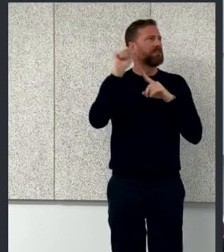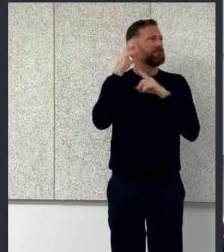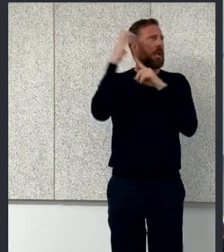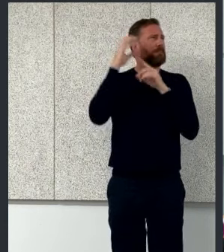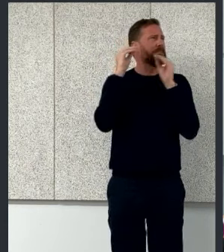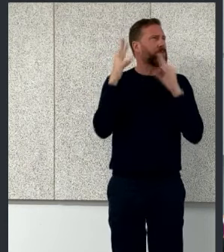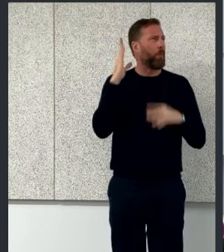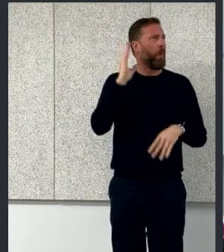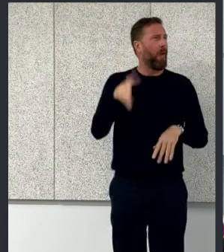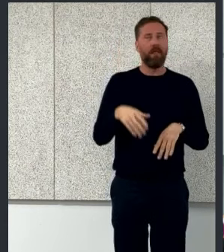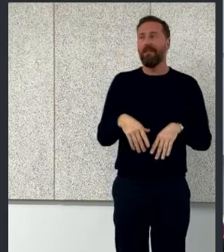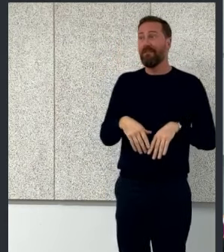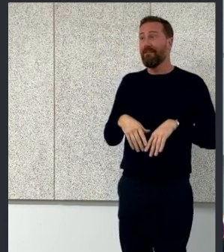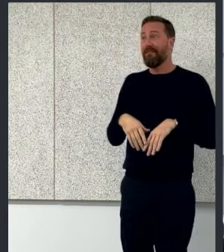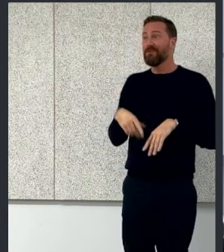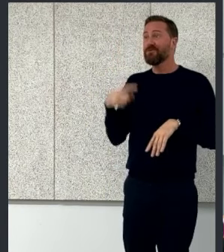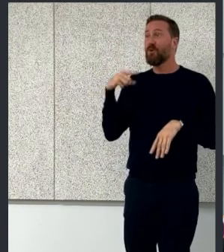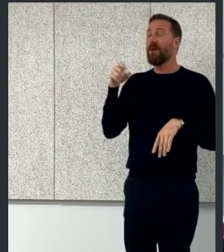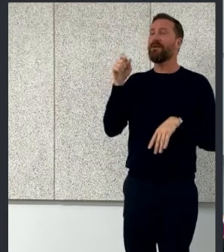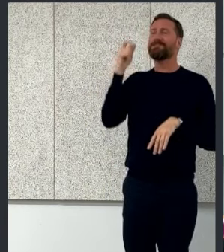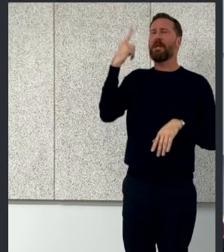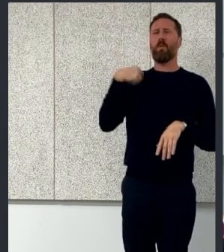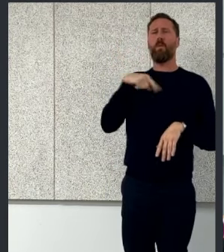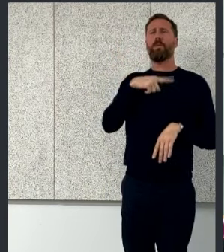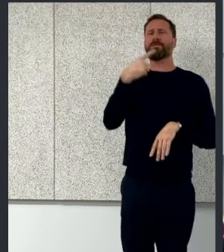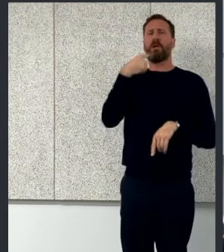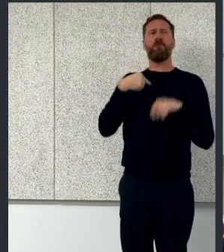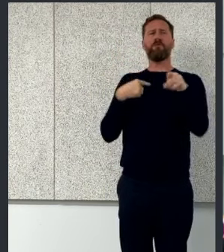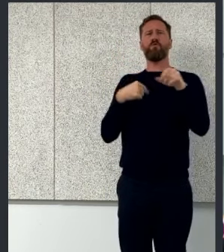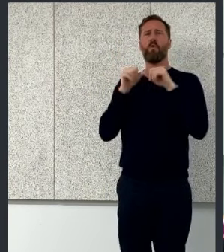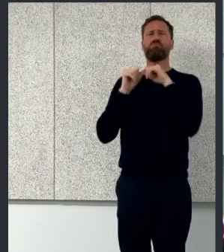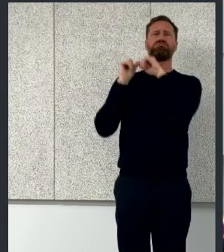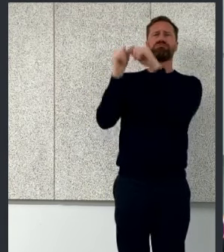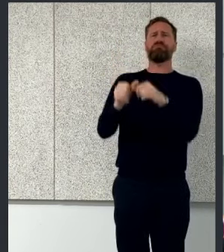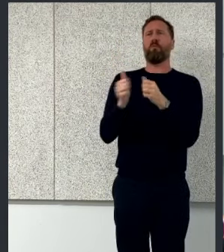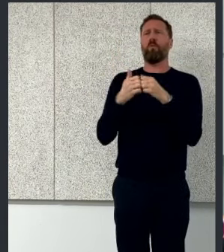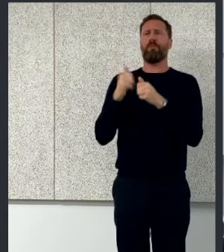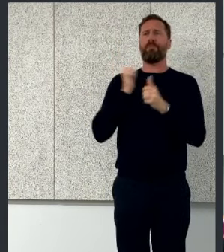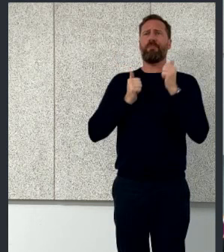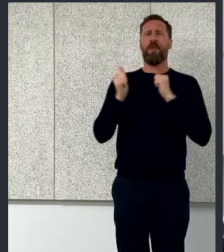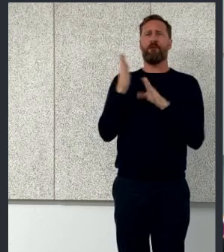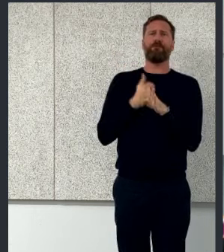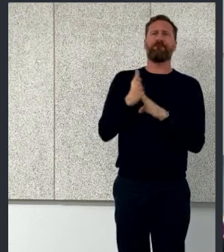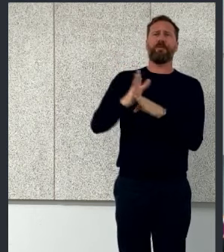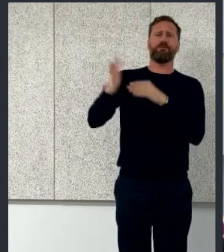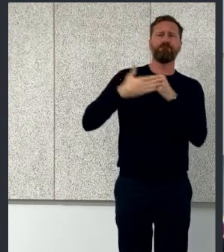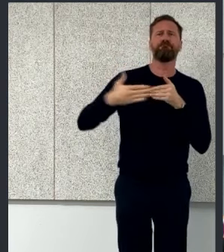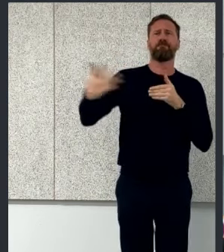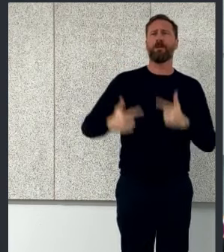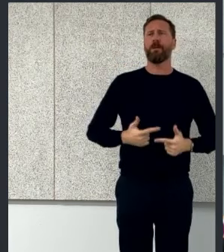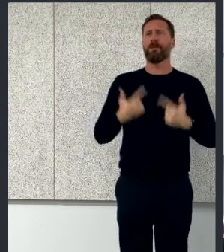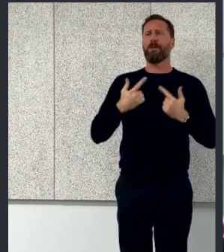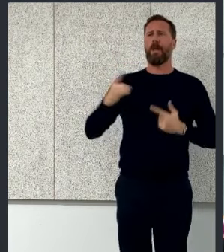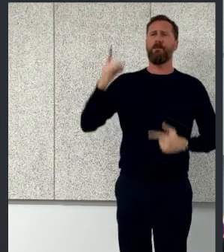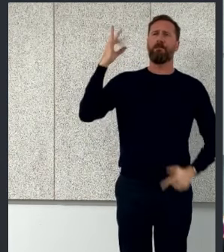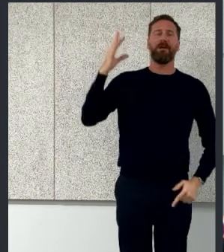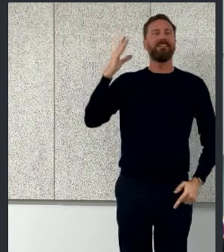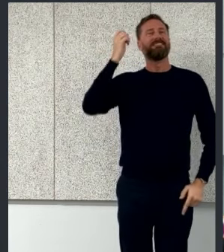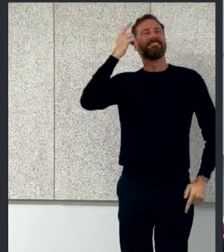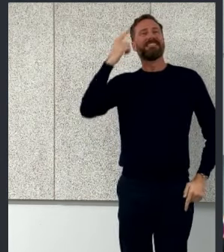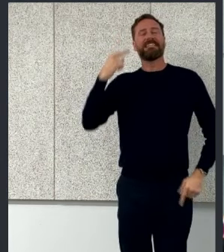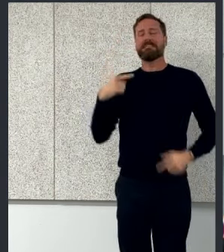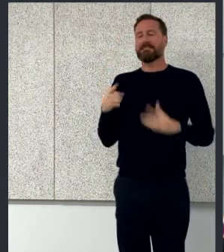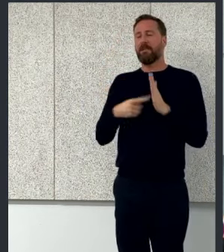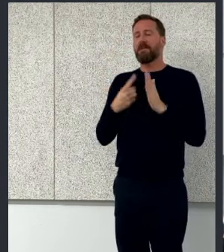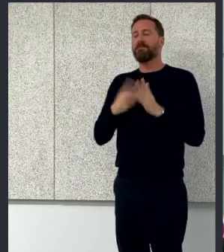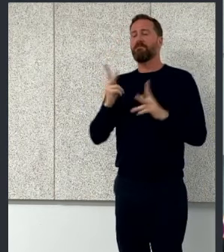be, if you don't stick in the theater for the rest of your life, you know, that's it. Like, how can we say theater gives people something, and then they can